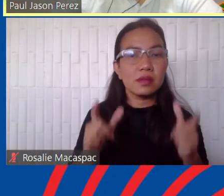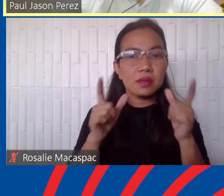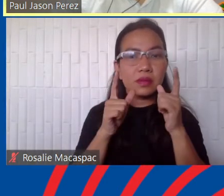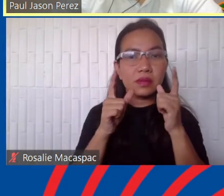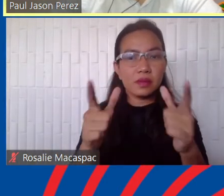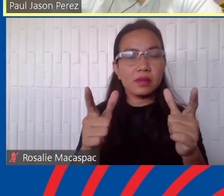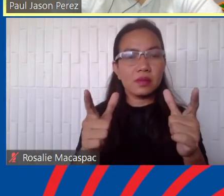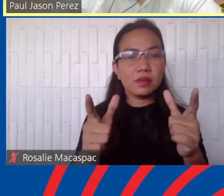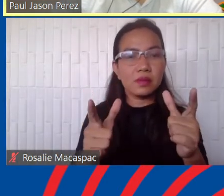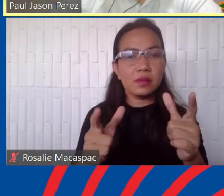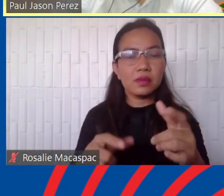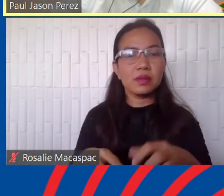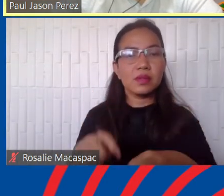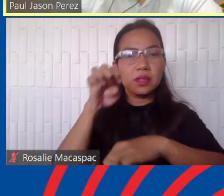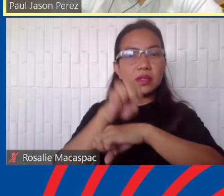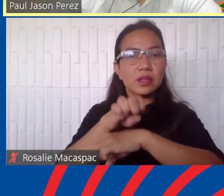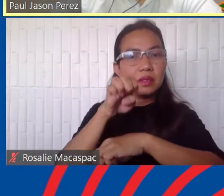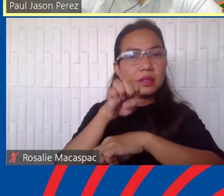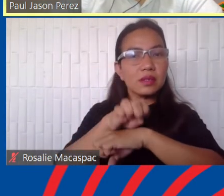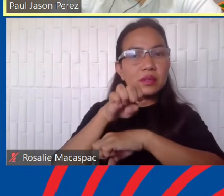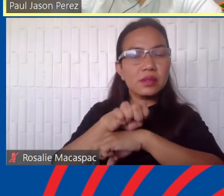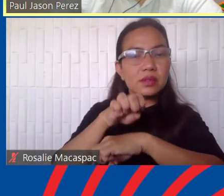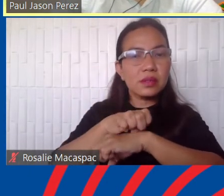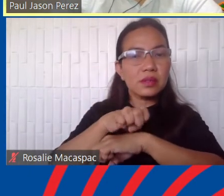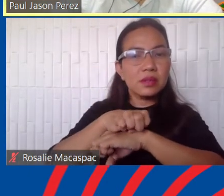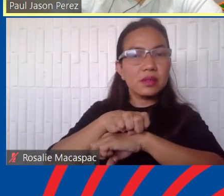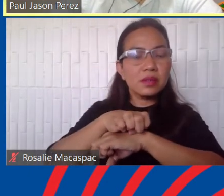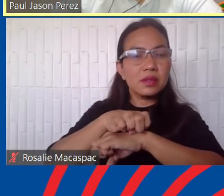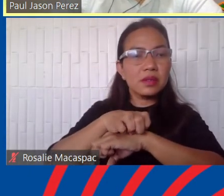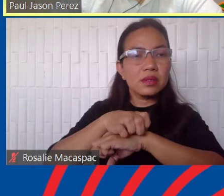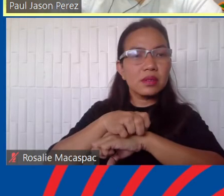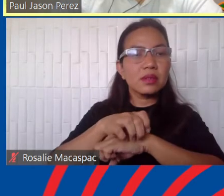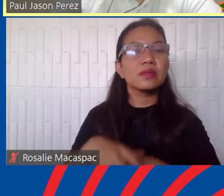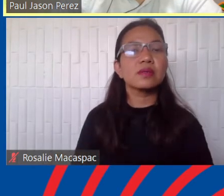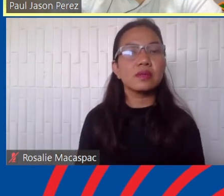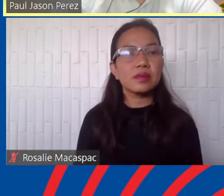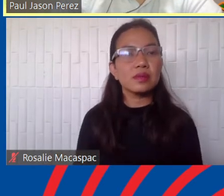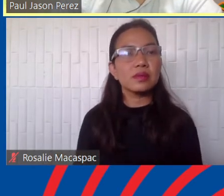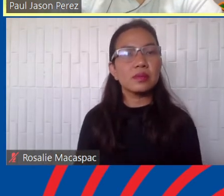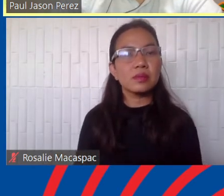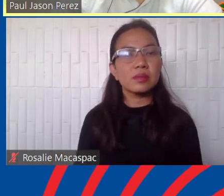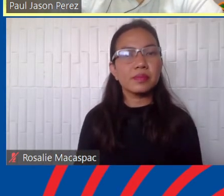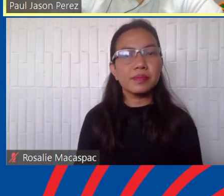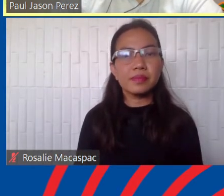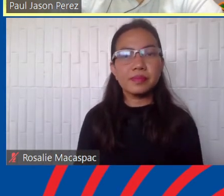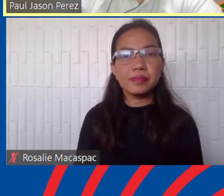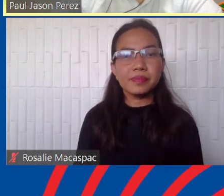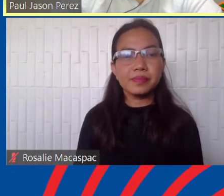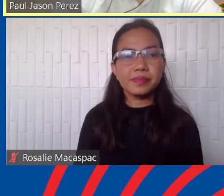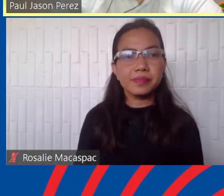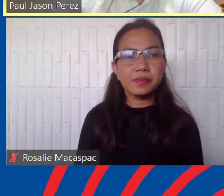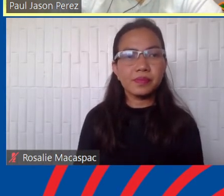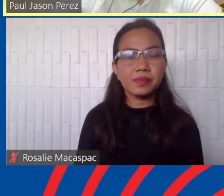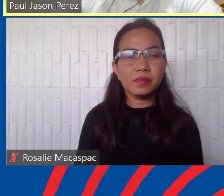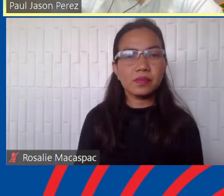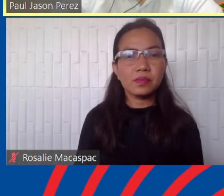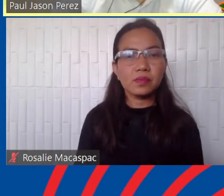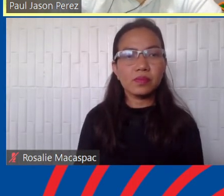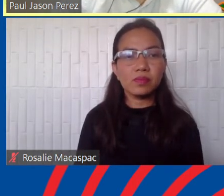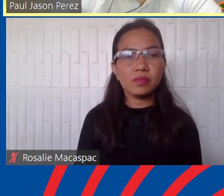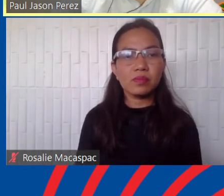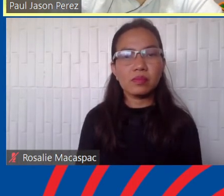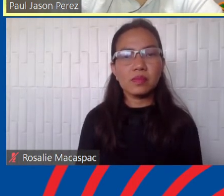an English one. So a lot of these are in a different language, so it may be hard for us to look at